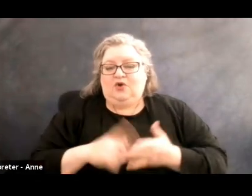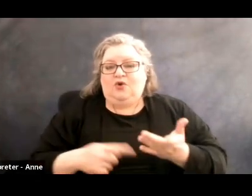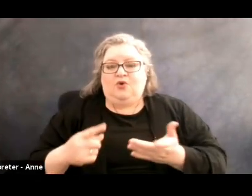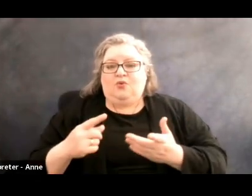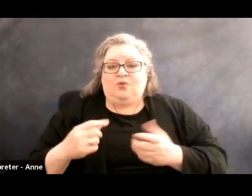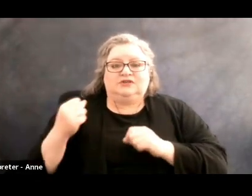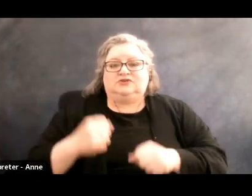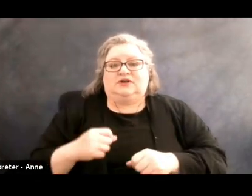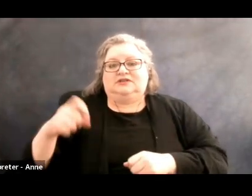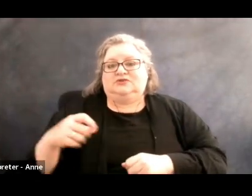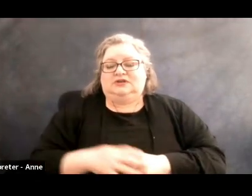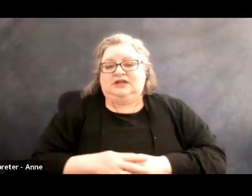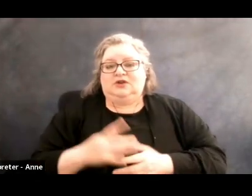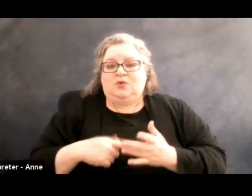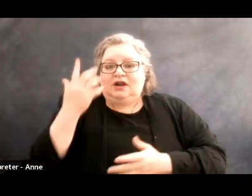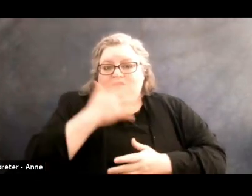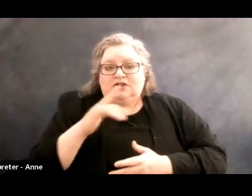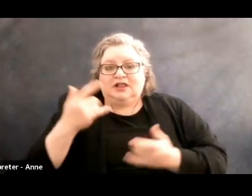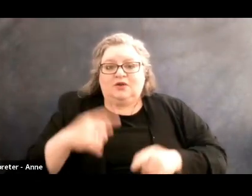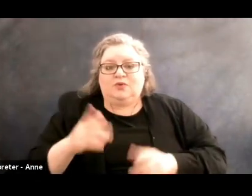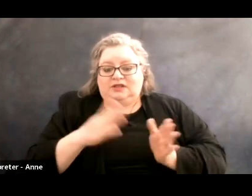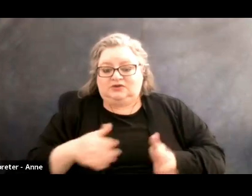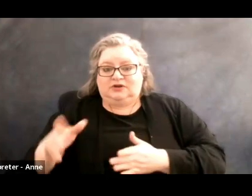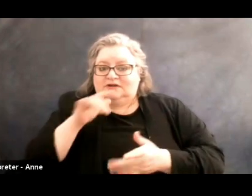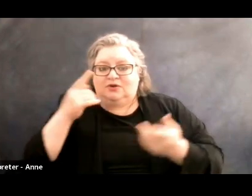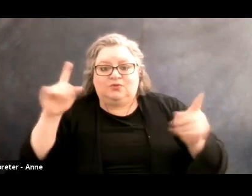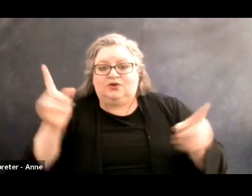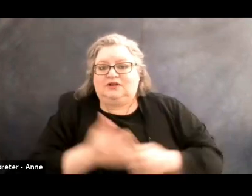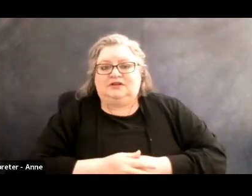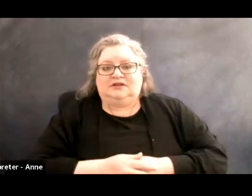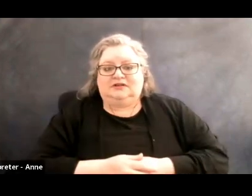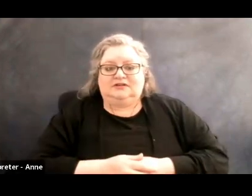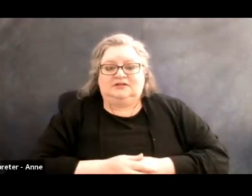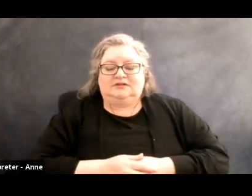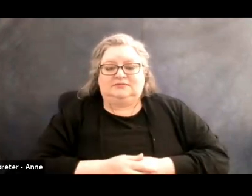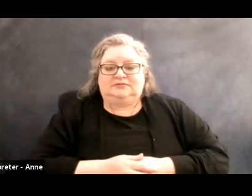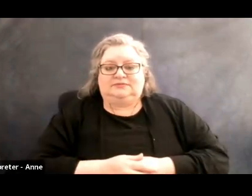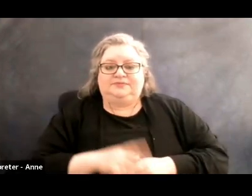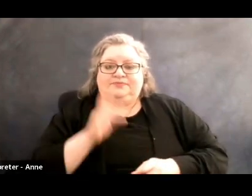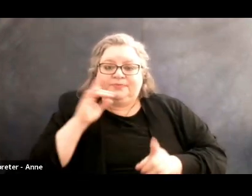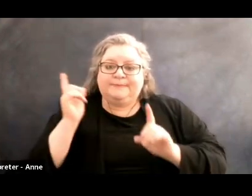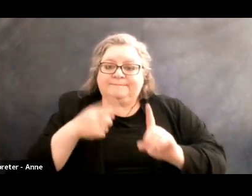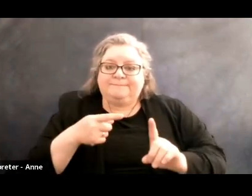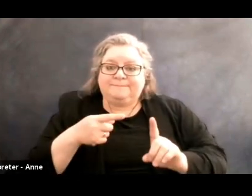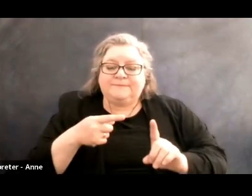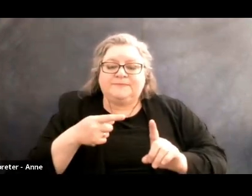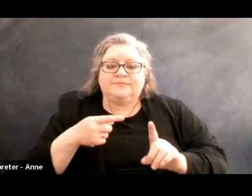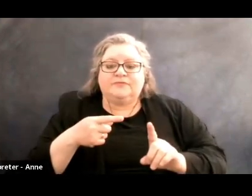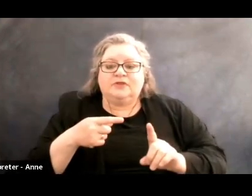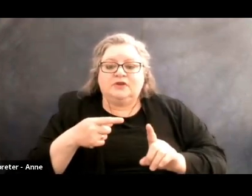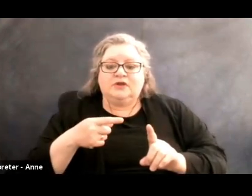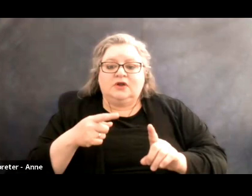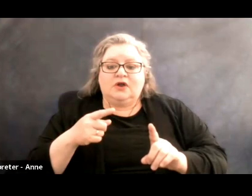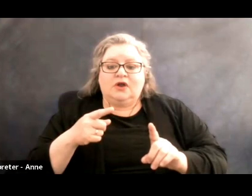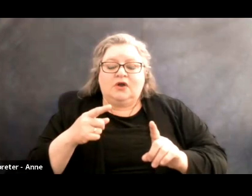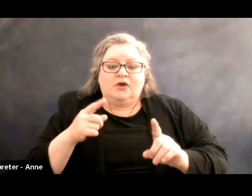use? What does it look like when those strategies aren't working? Right? So the goal is that hopefully we